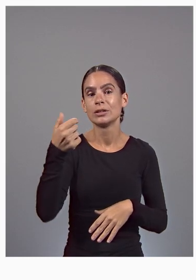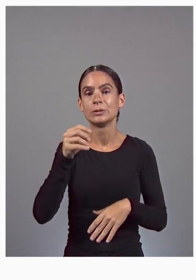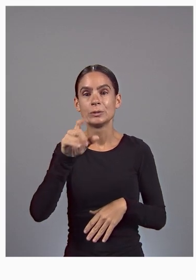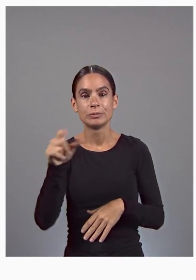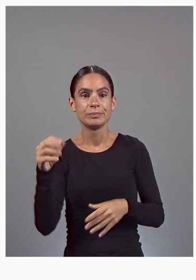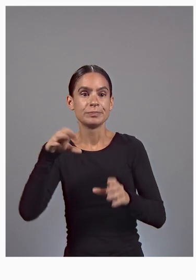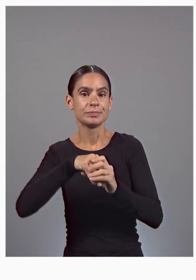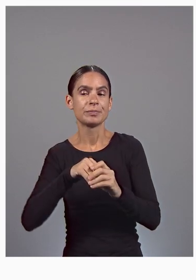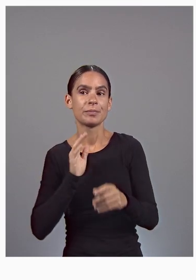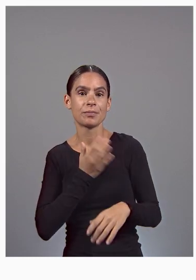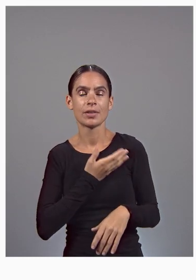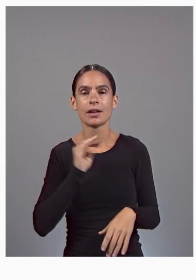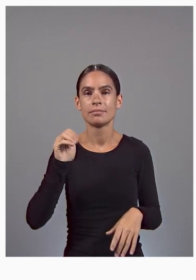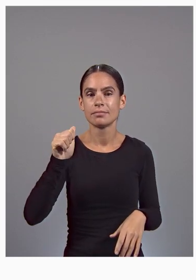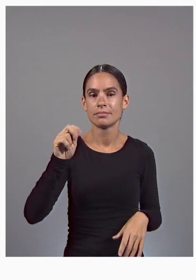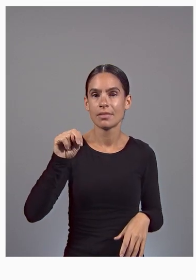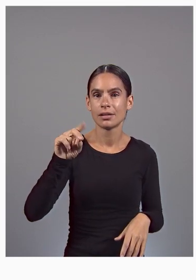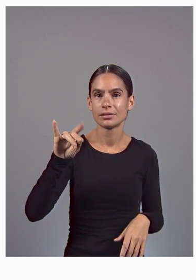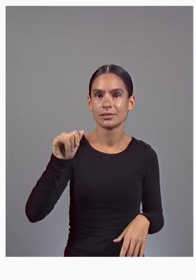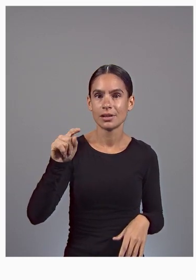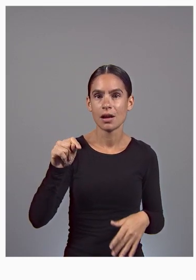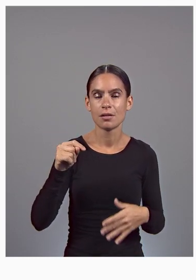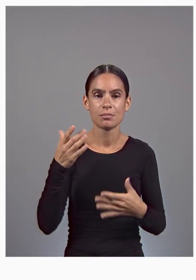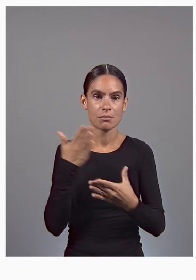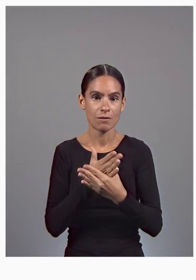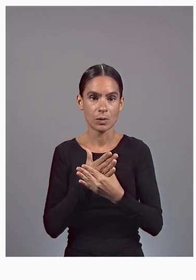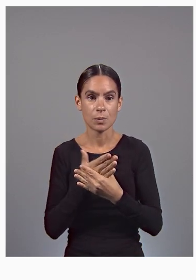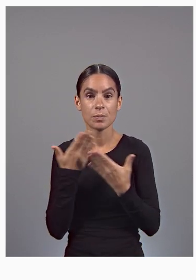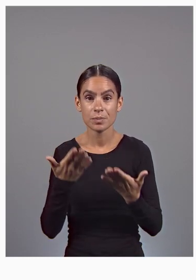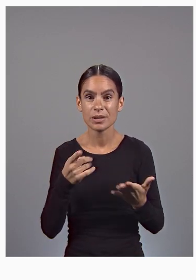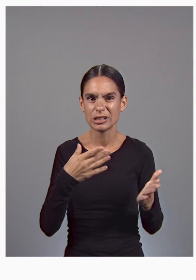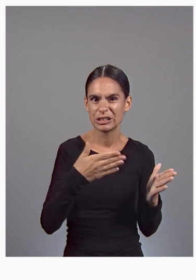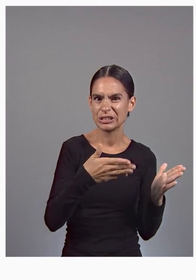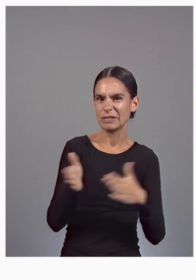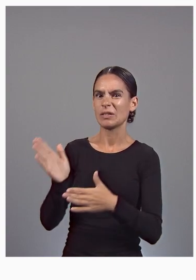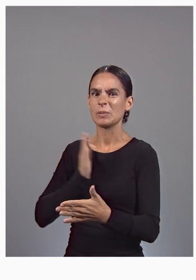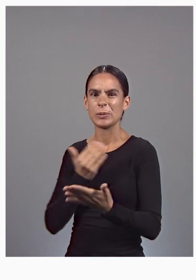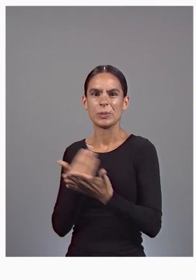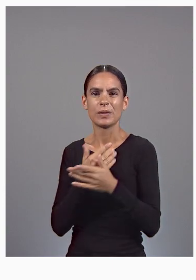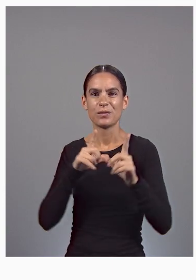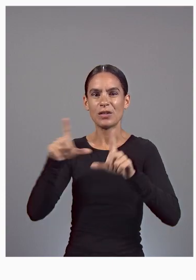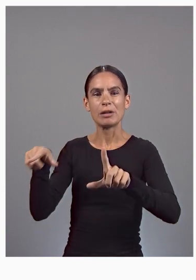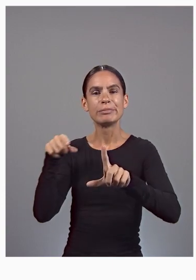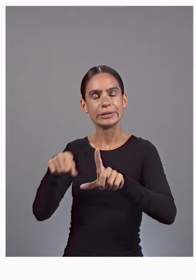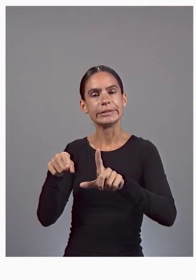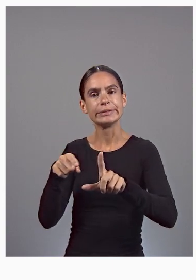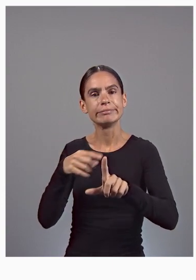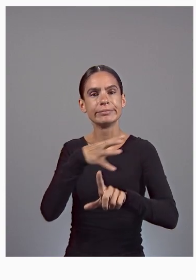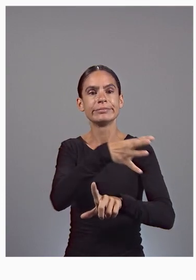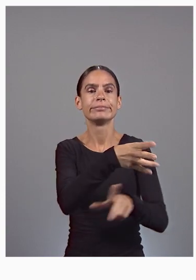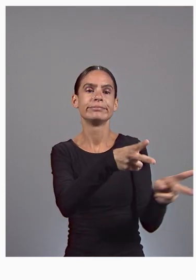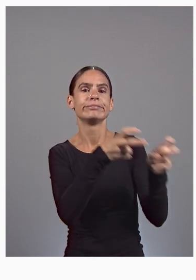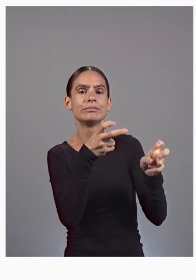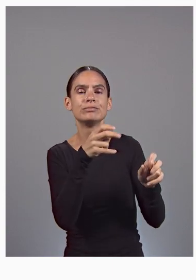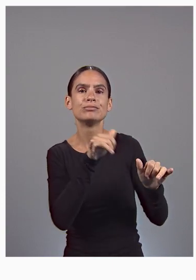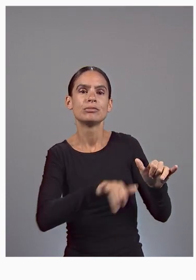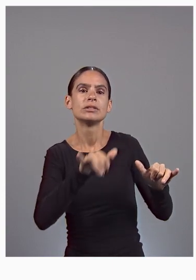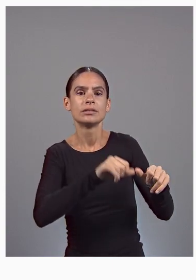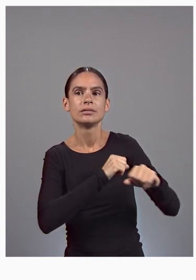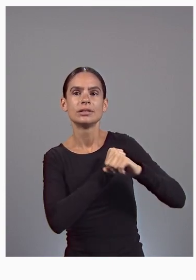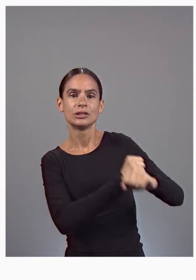Mandic portfolio. This shift in our new framework takes traditional assembly line security operations workflows